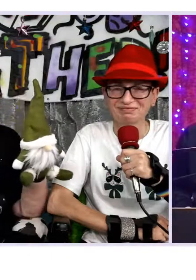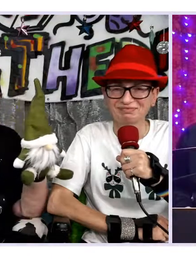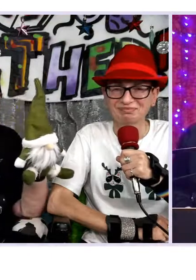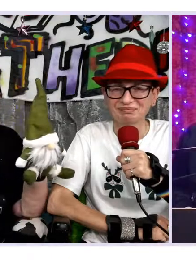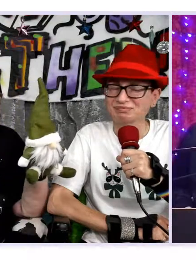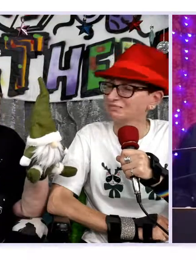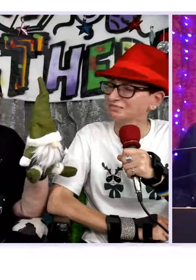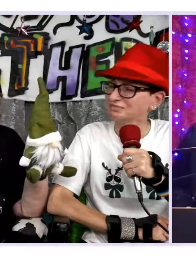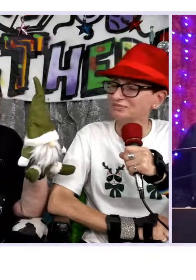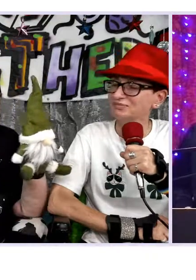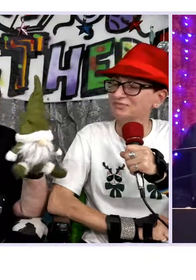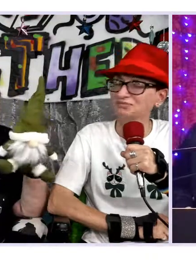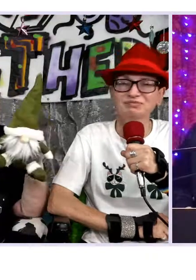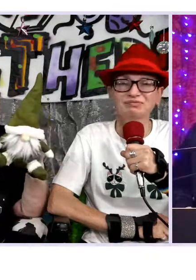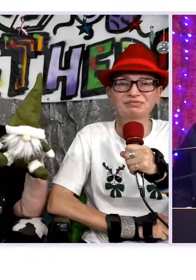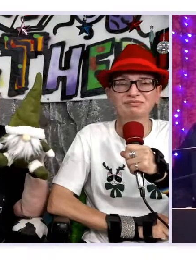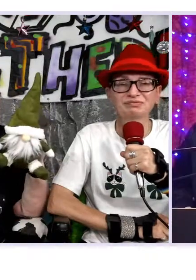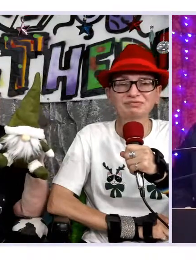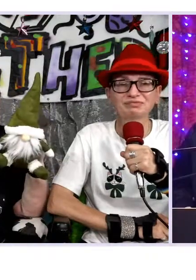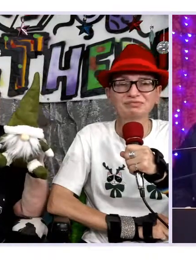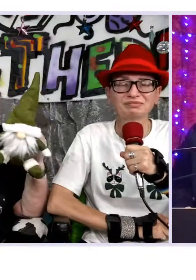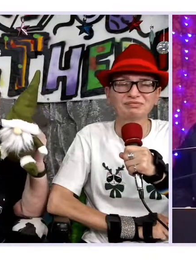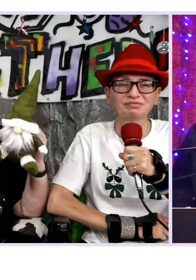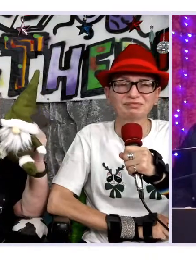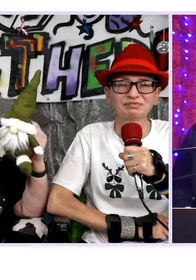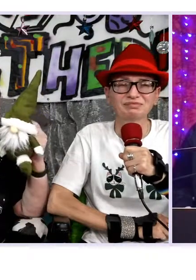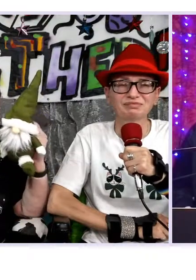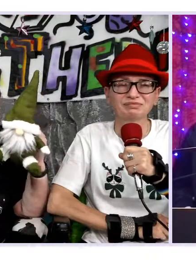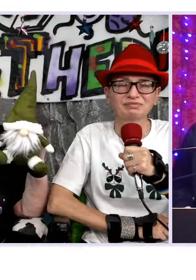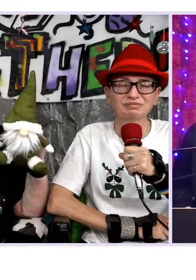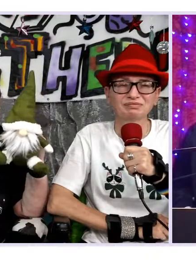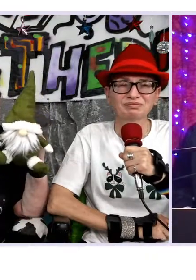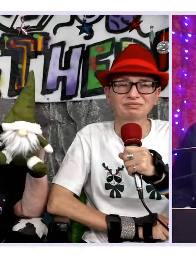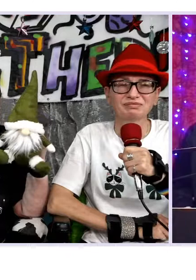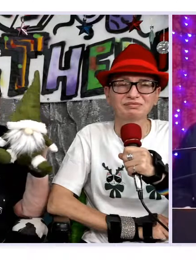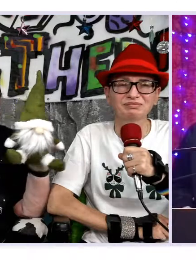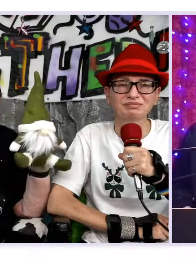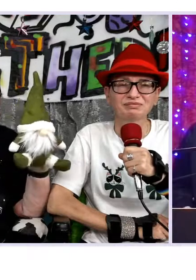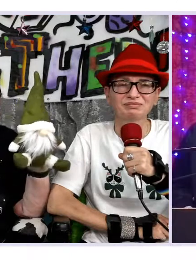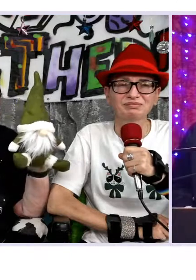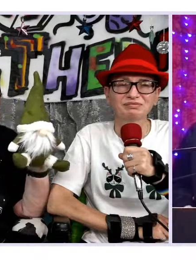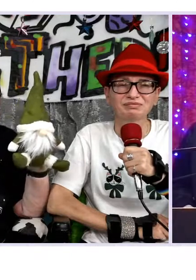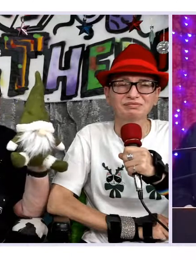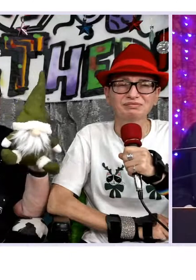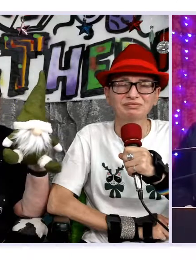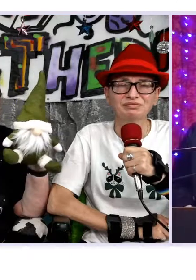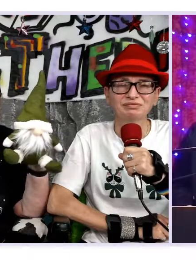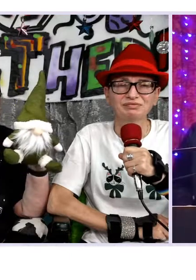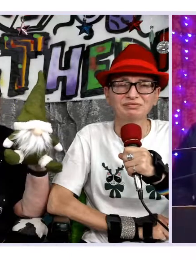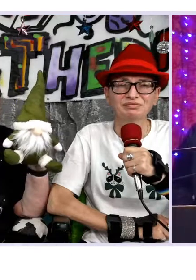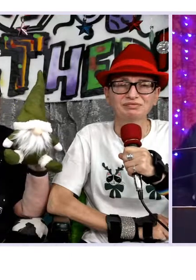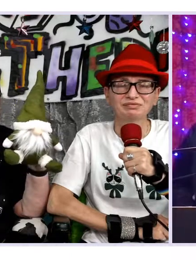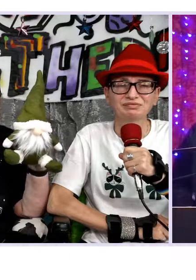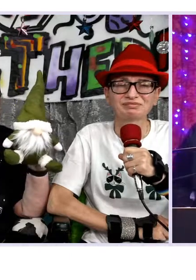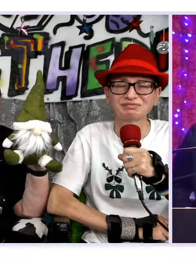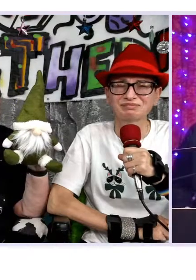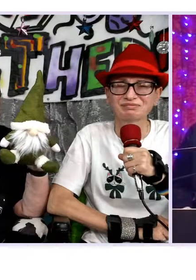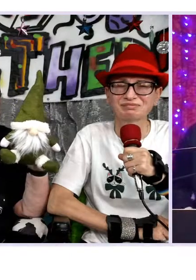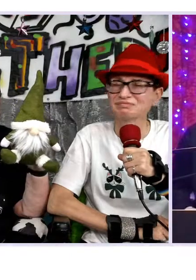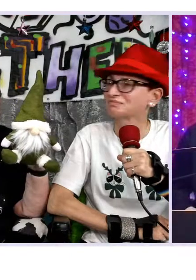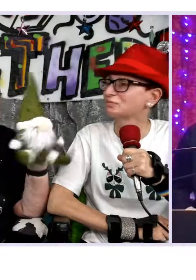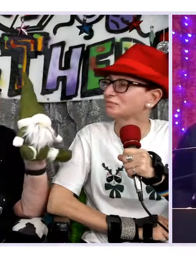competitor. I would have said it was a troll, or what we used to call a gonk, but it's very kind of green gnomish looking as